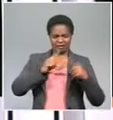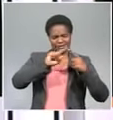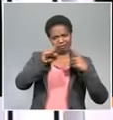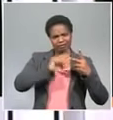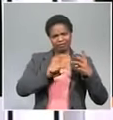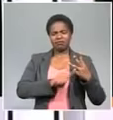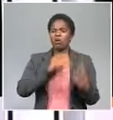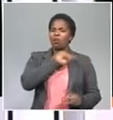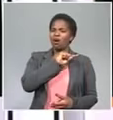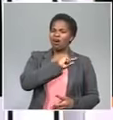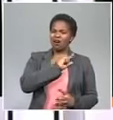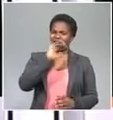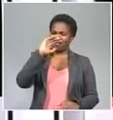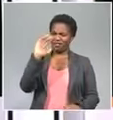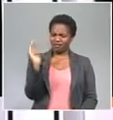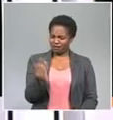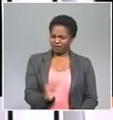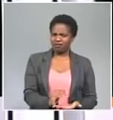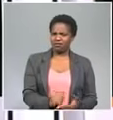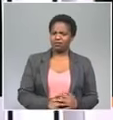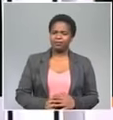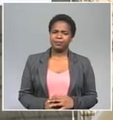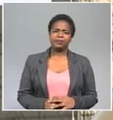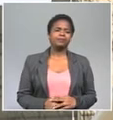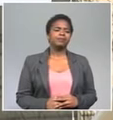some of those key sectors that contributed to that decline.